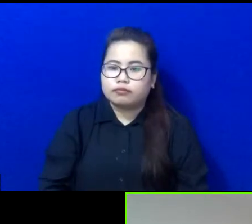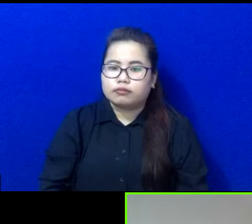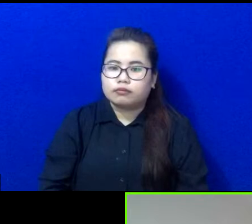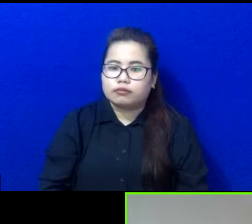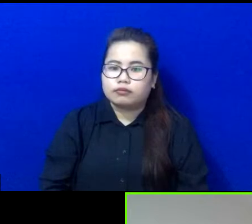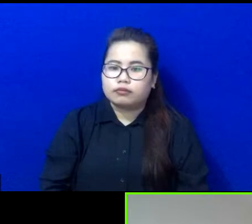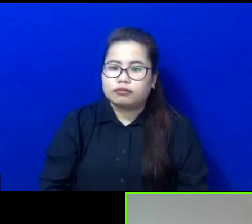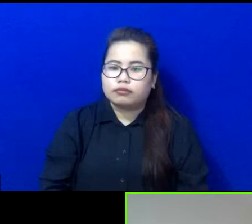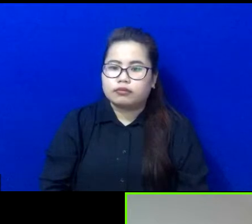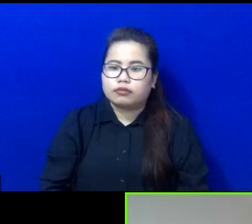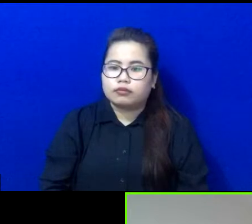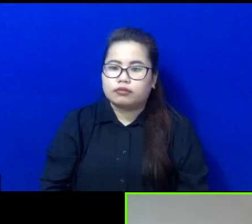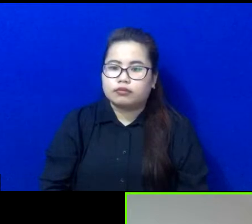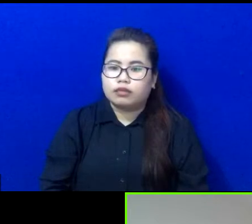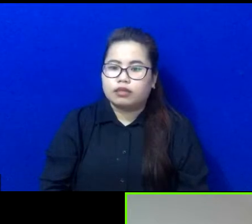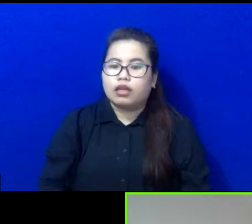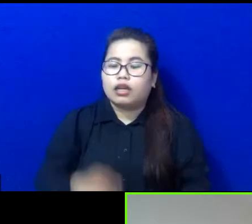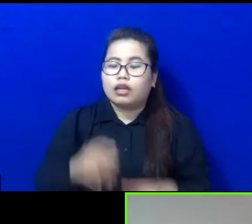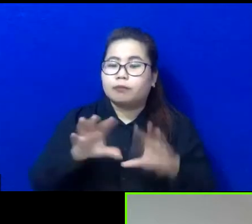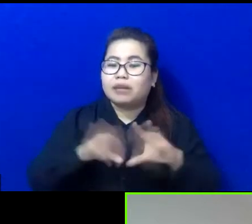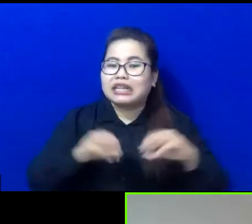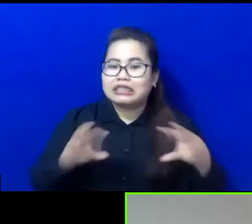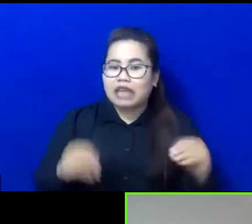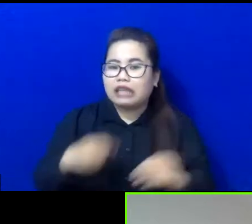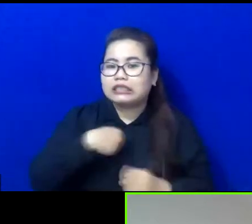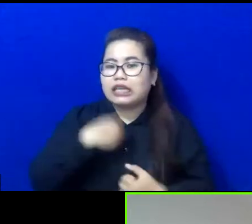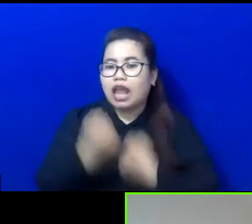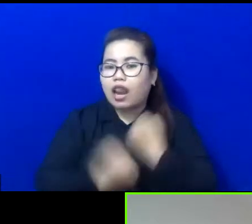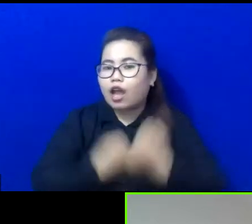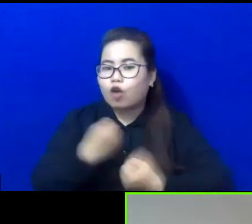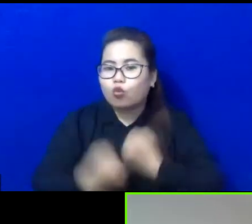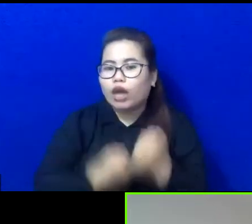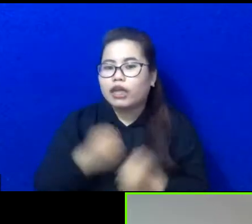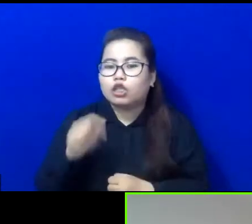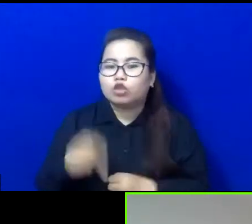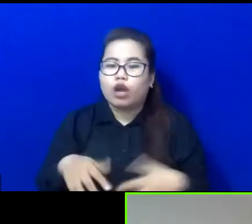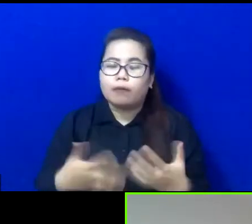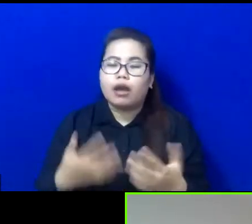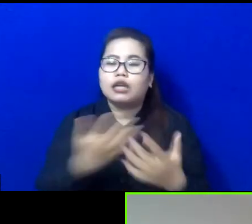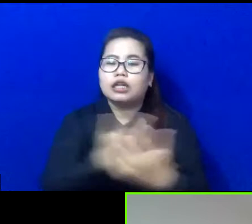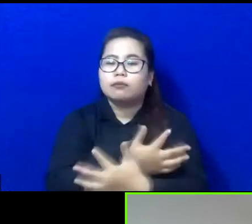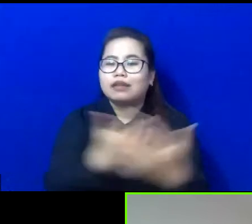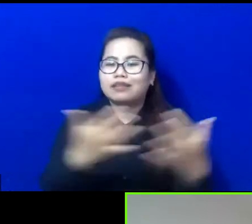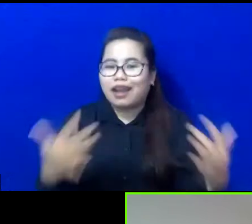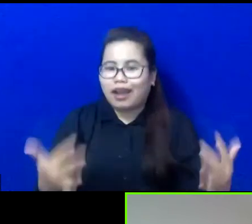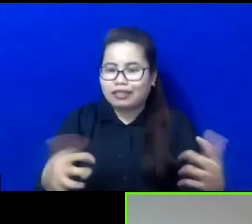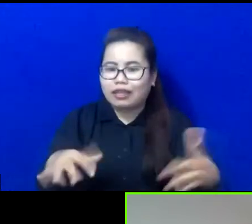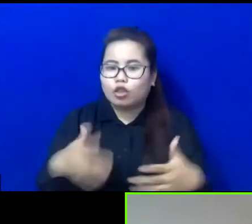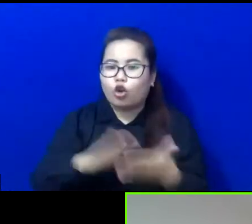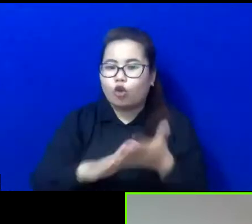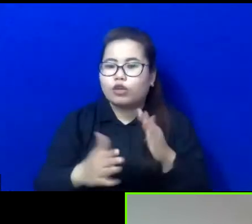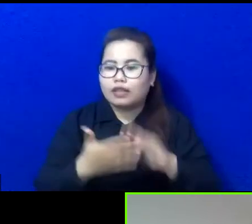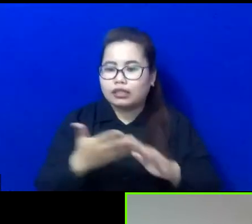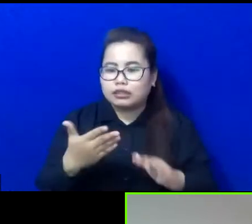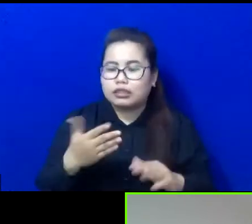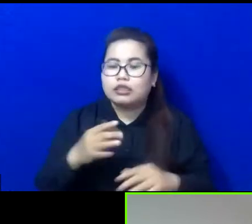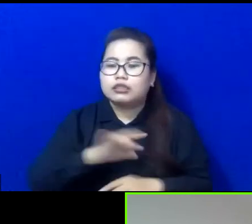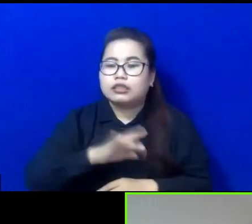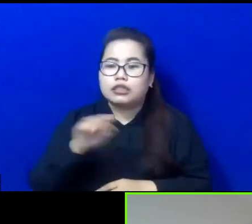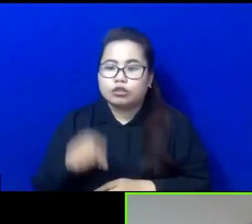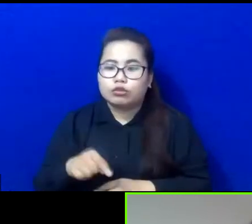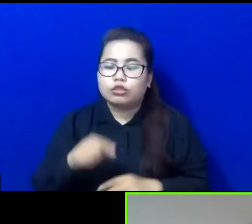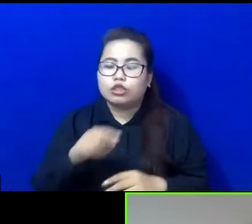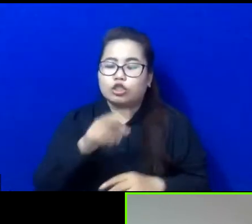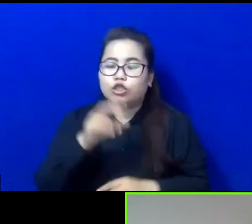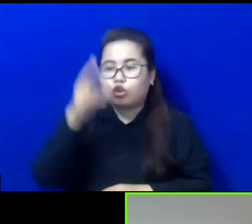community setting. So that was more sort of around acute services and sort of more chronic services and